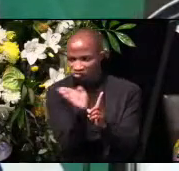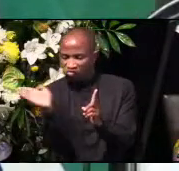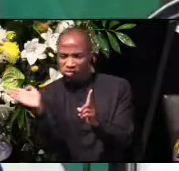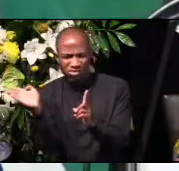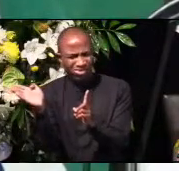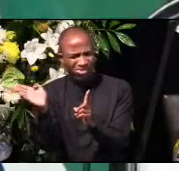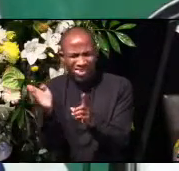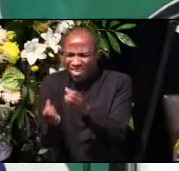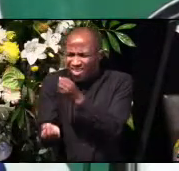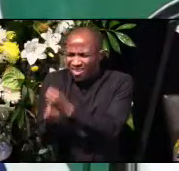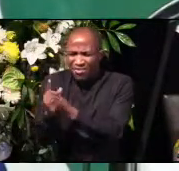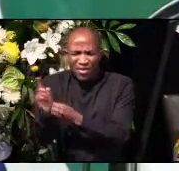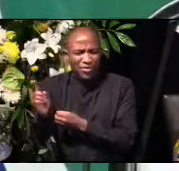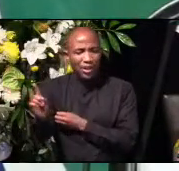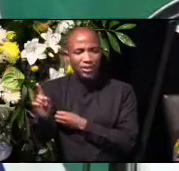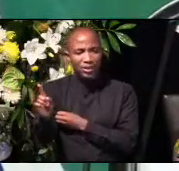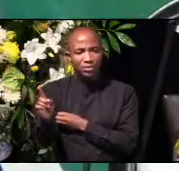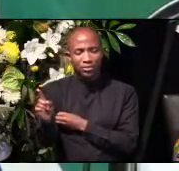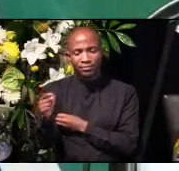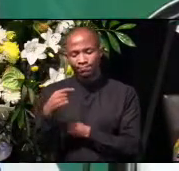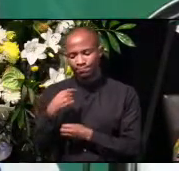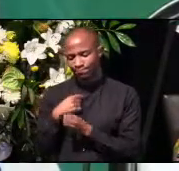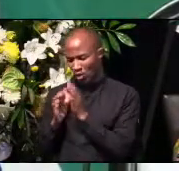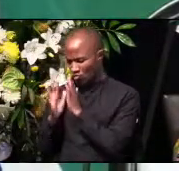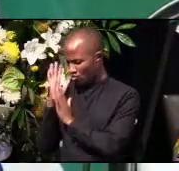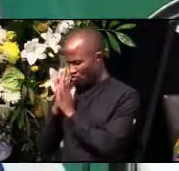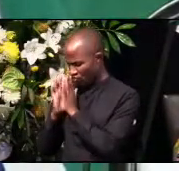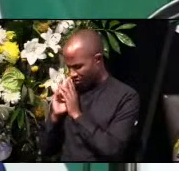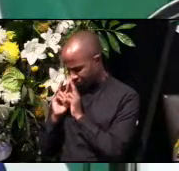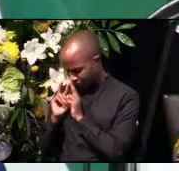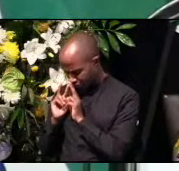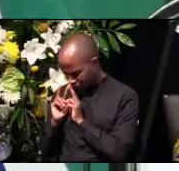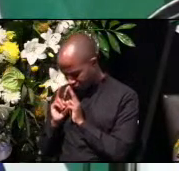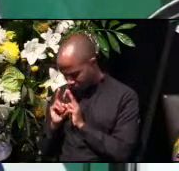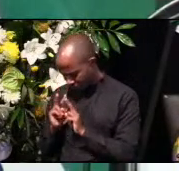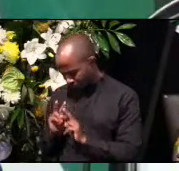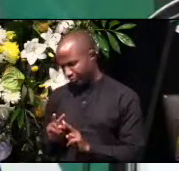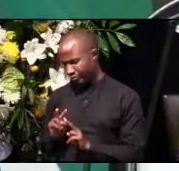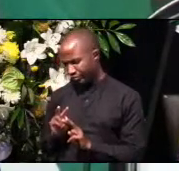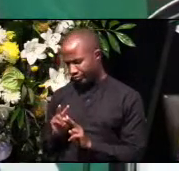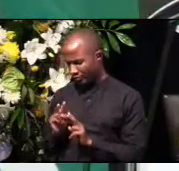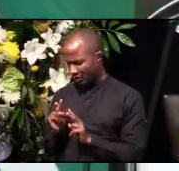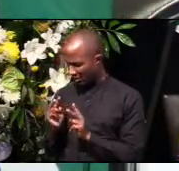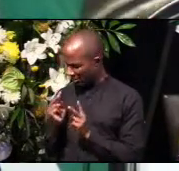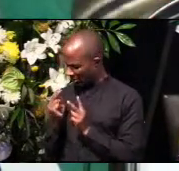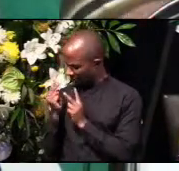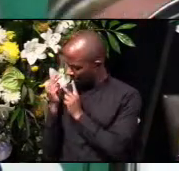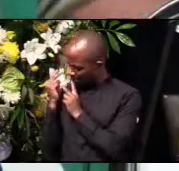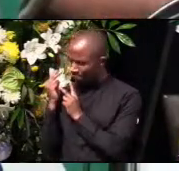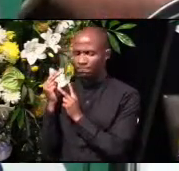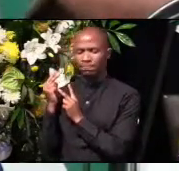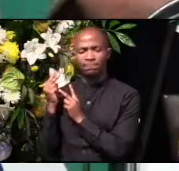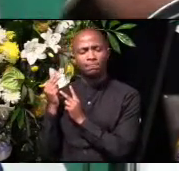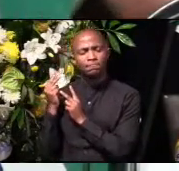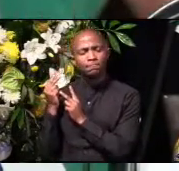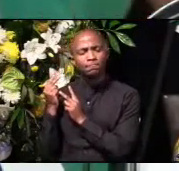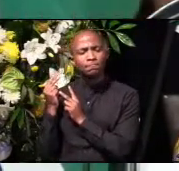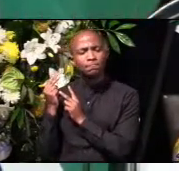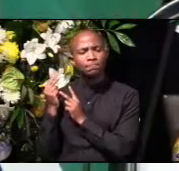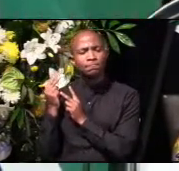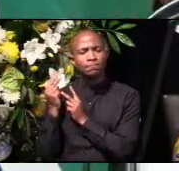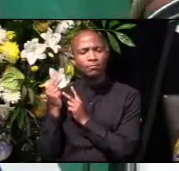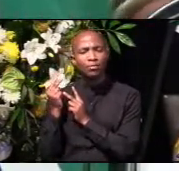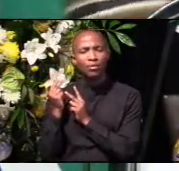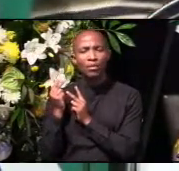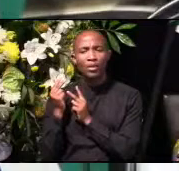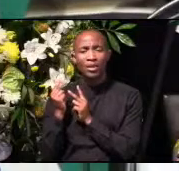I've looked back in our history and realize that when masses